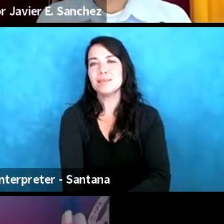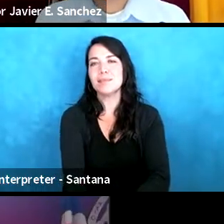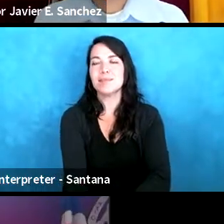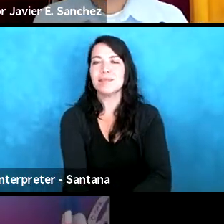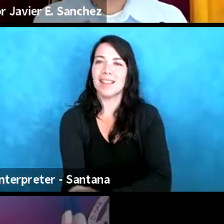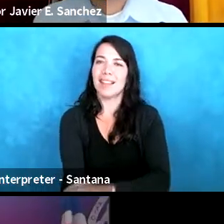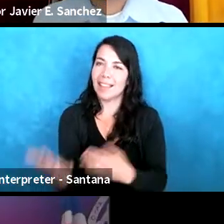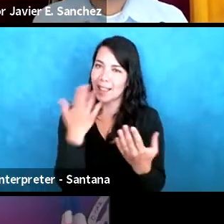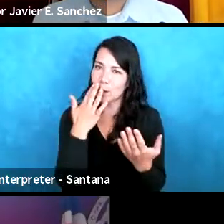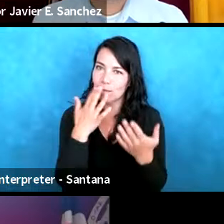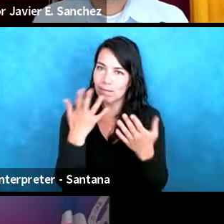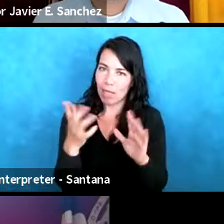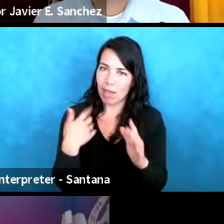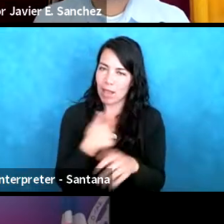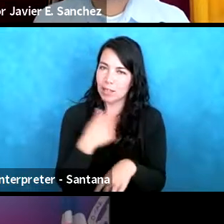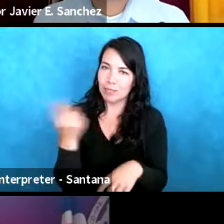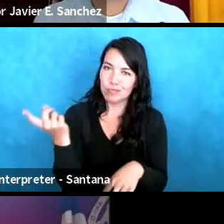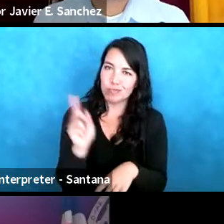this evening